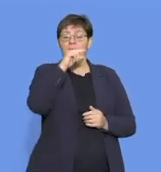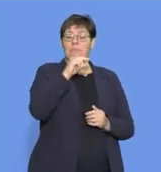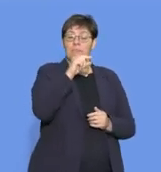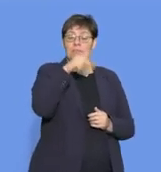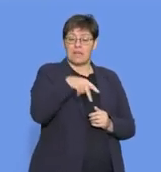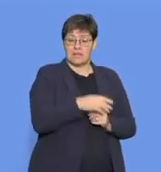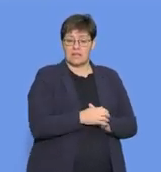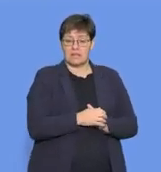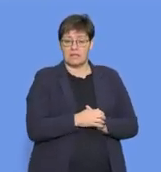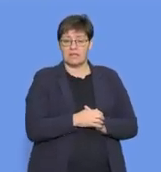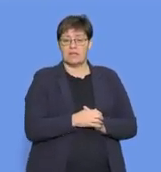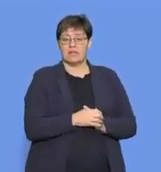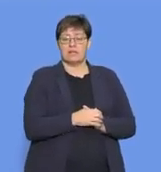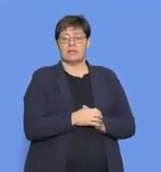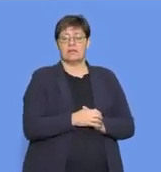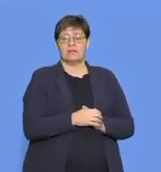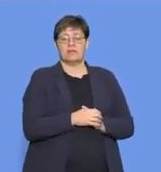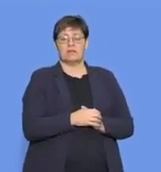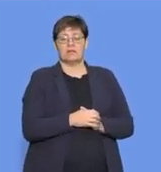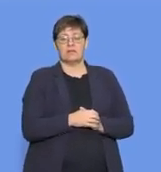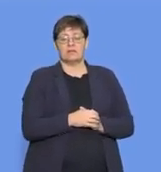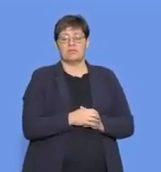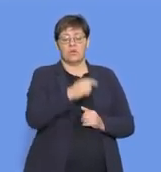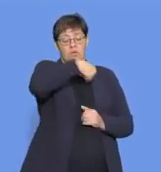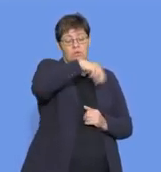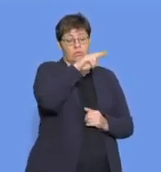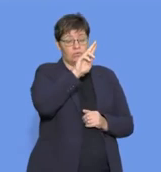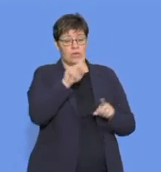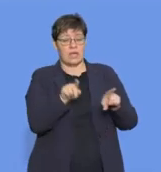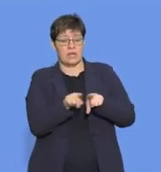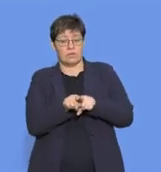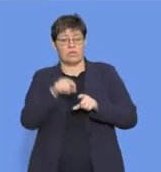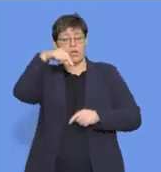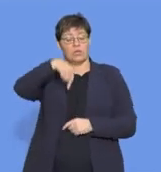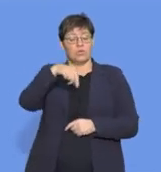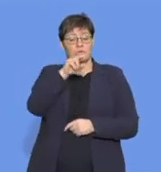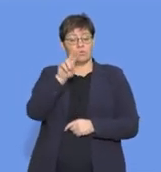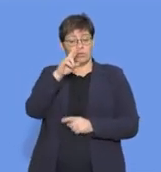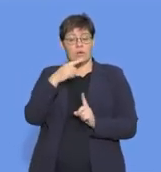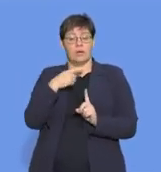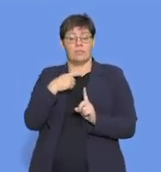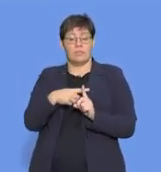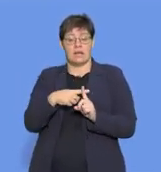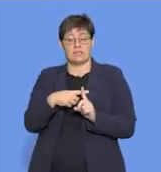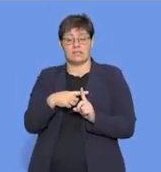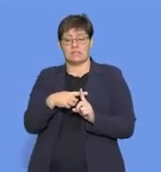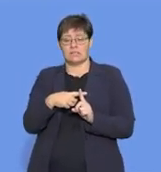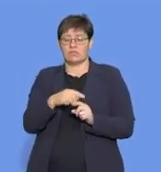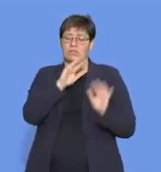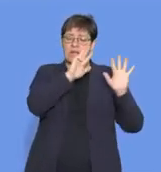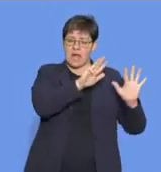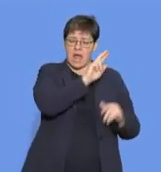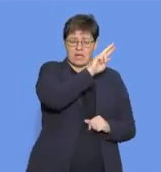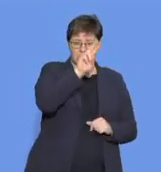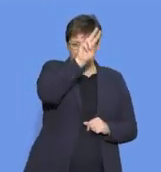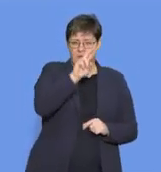little p was 9, so we're going to substitute that in. Our side r was